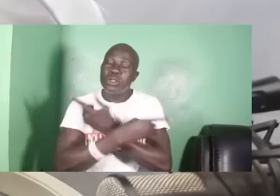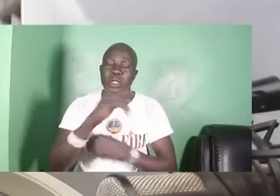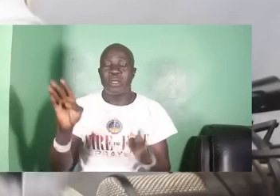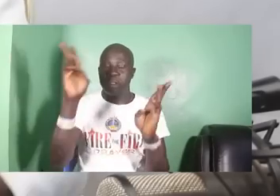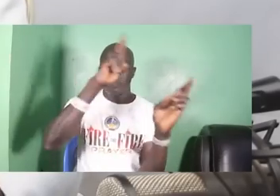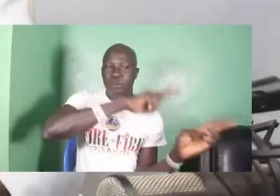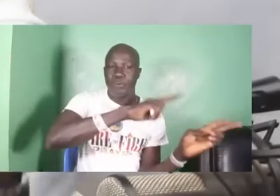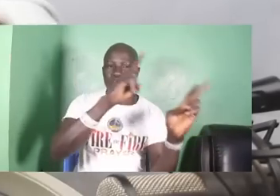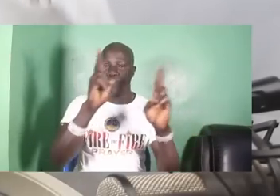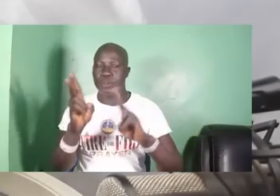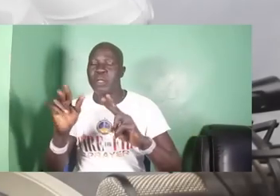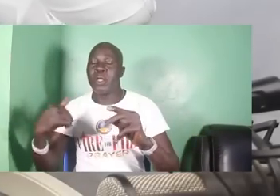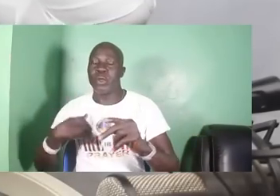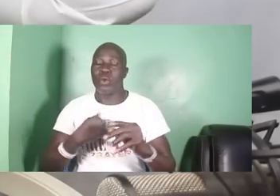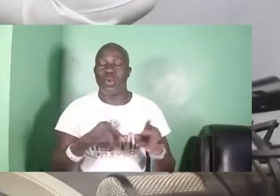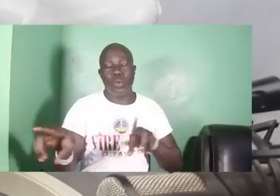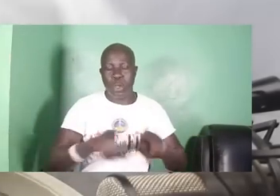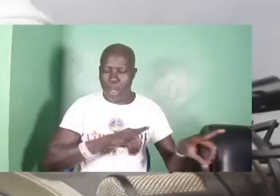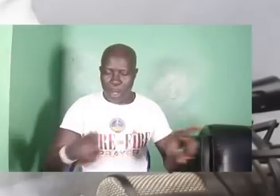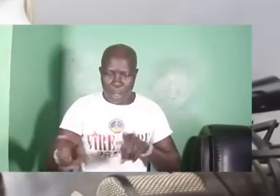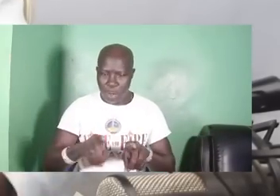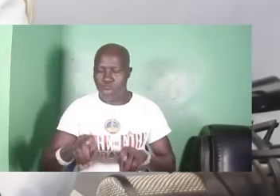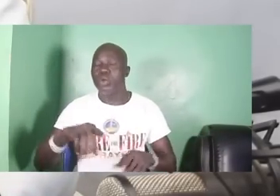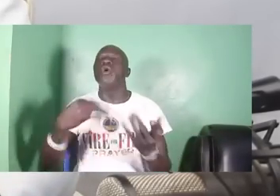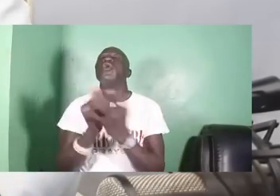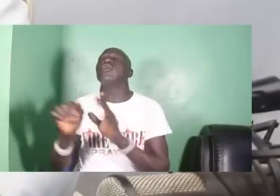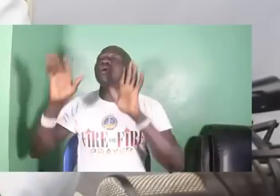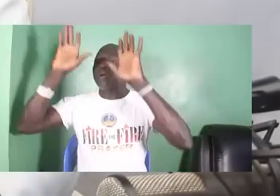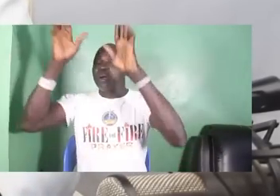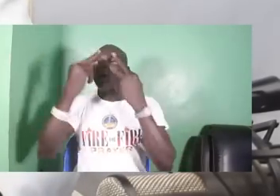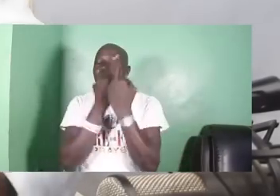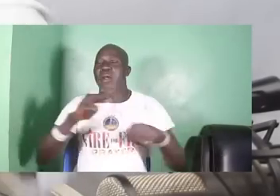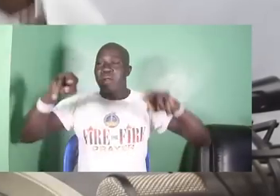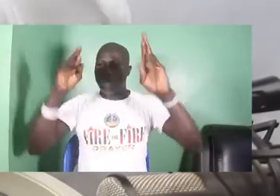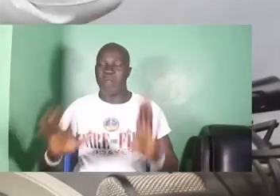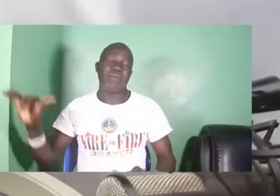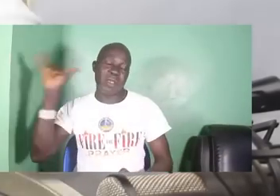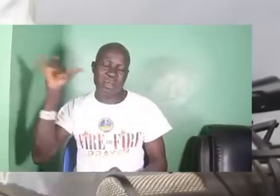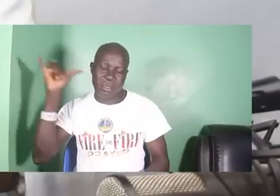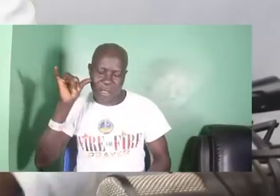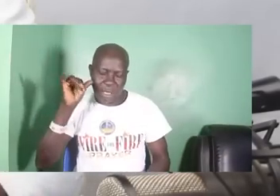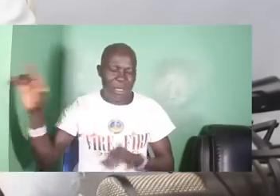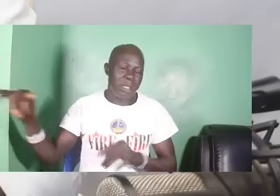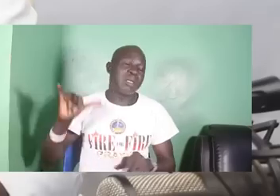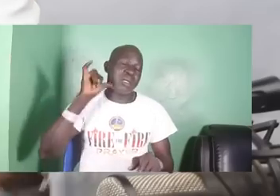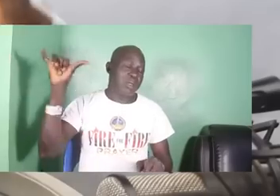Today is a vigil. At the program isoji ni ejeta. We did revival day before yesterday. At the seti ana. And yesterday. Gbogbo